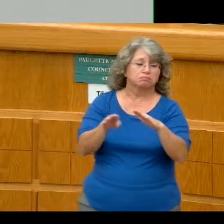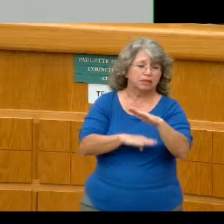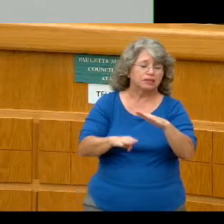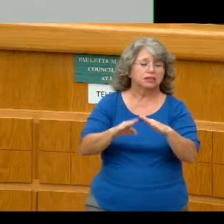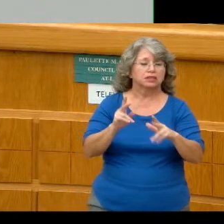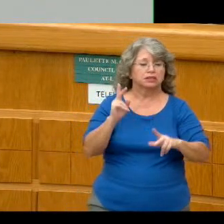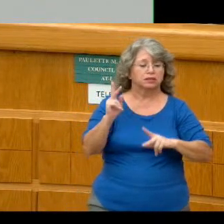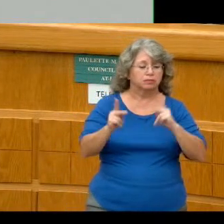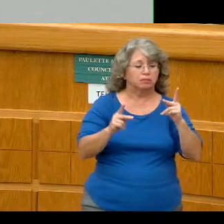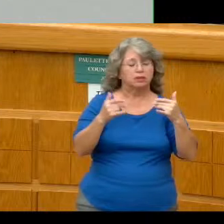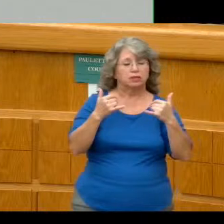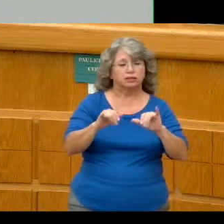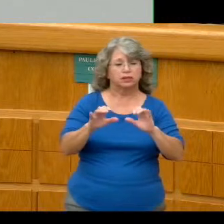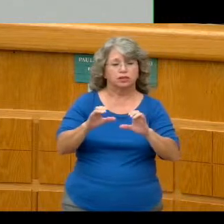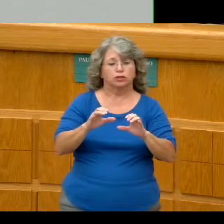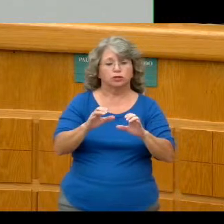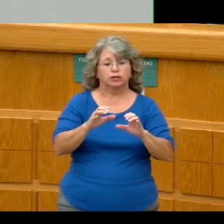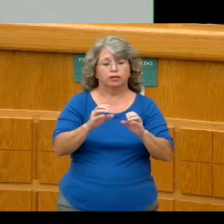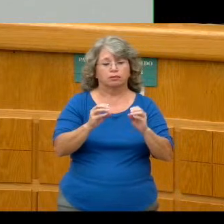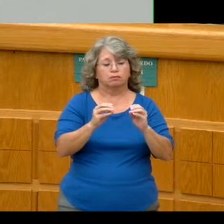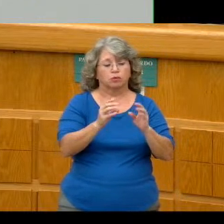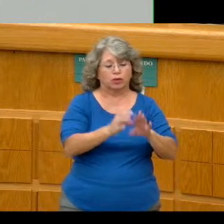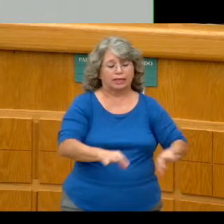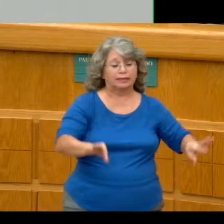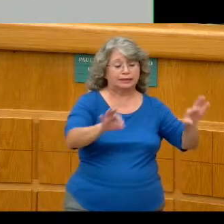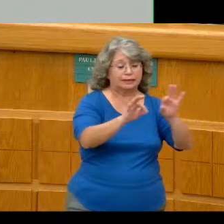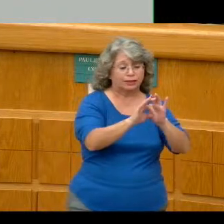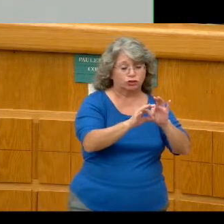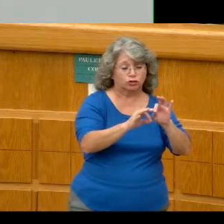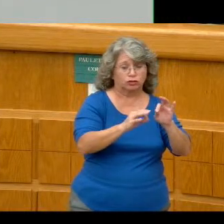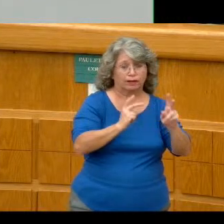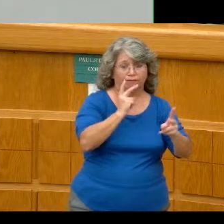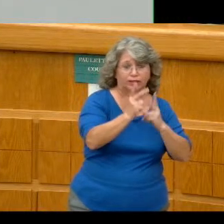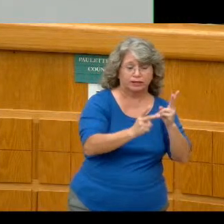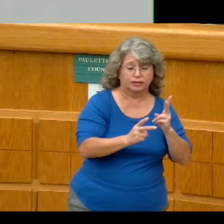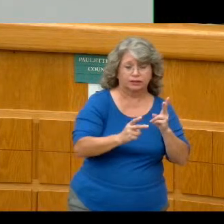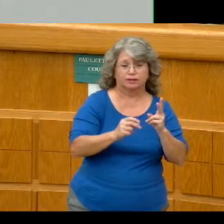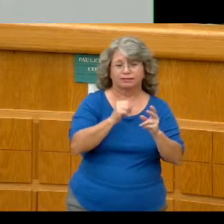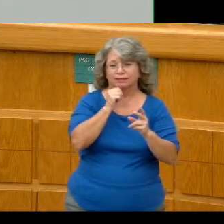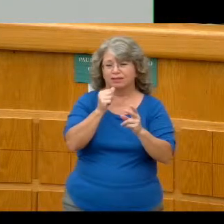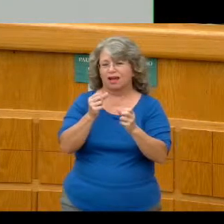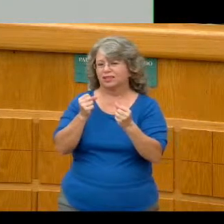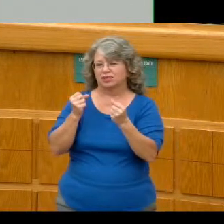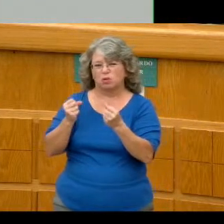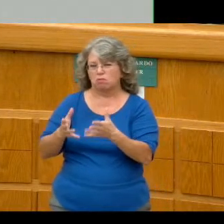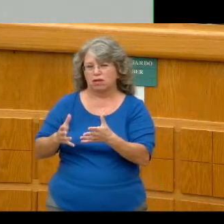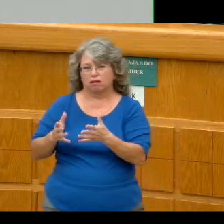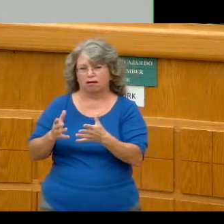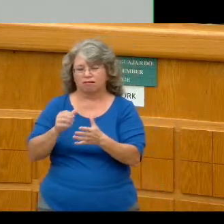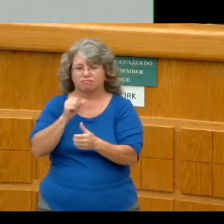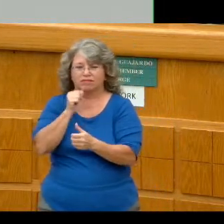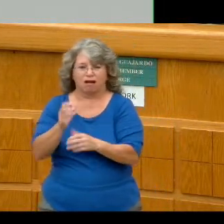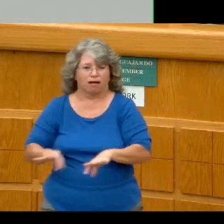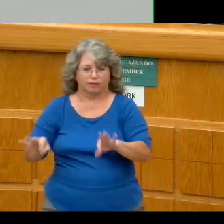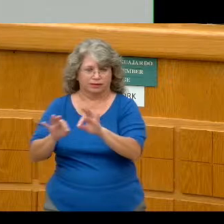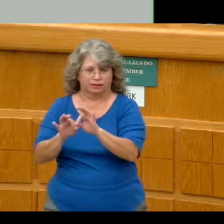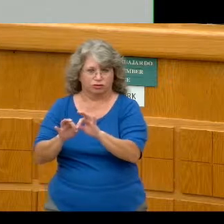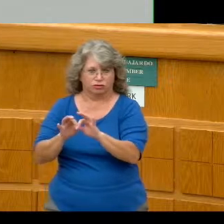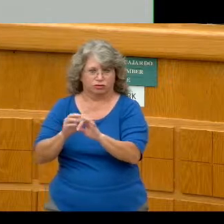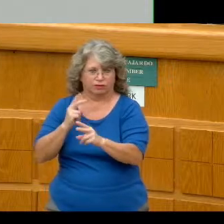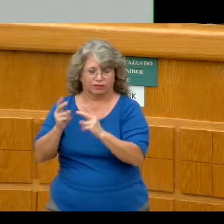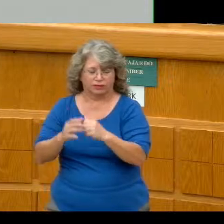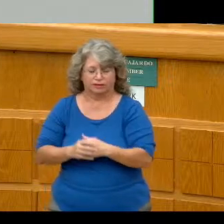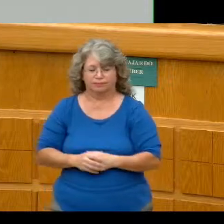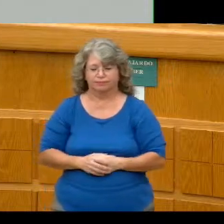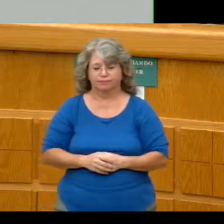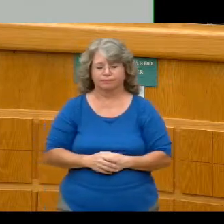more essential than non-essential trips, and there hasn't been much change in that for the past several weeks. So in